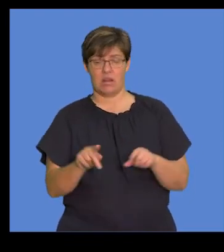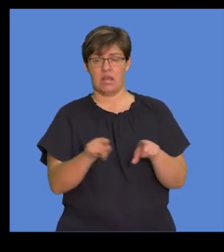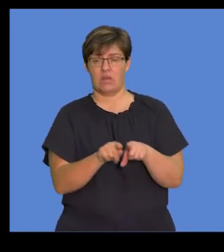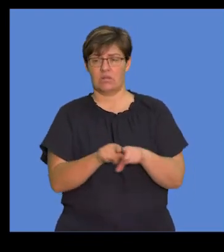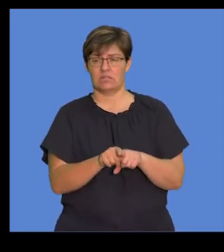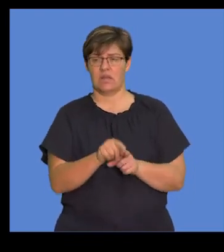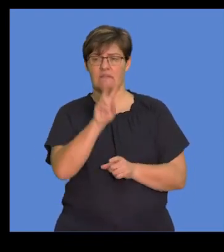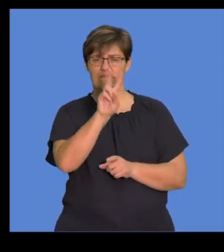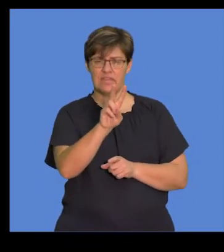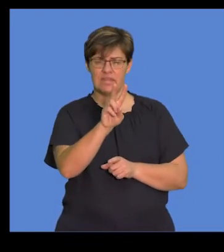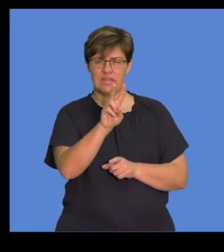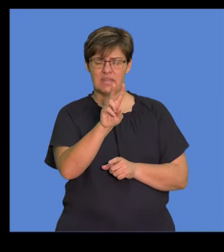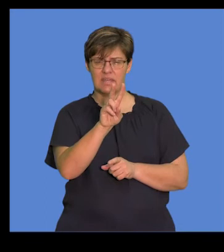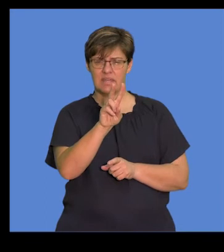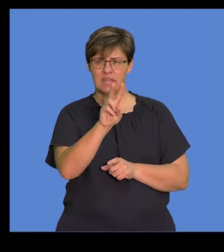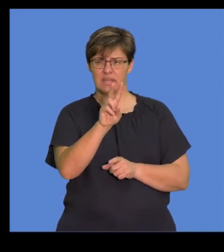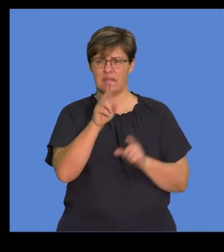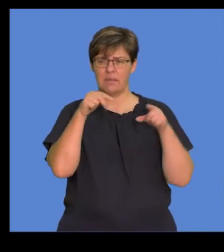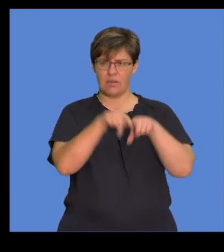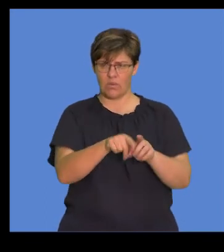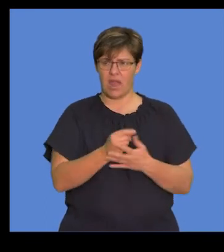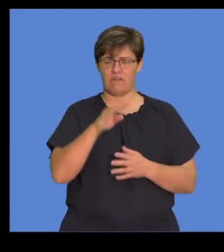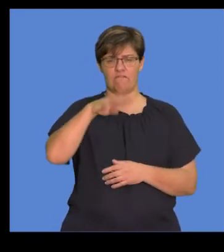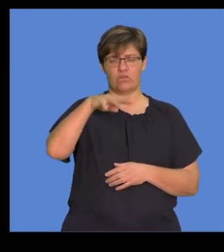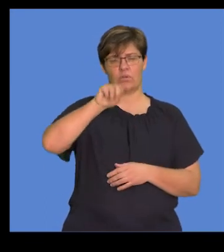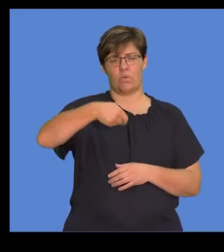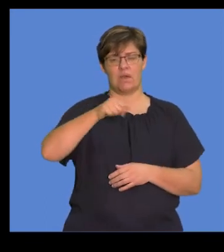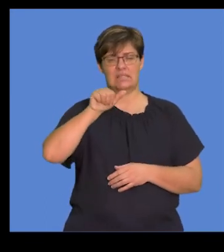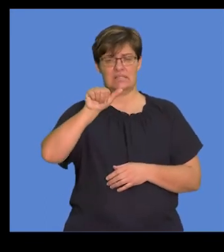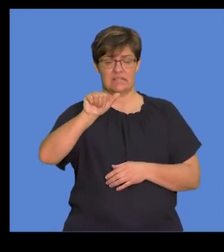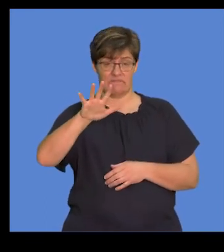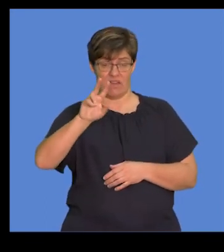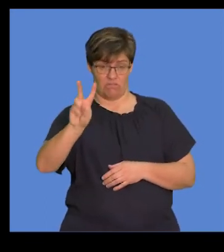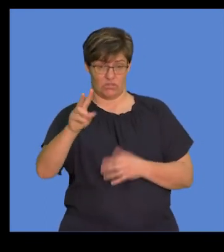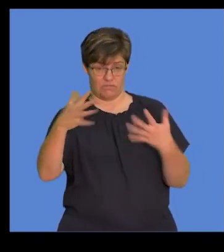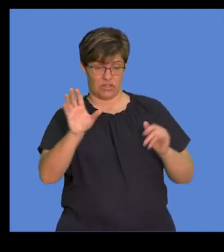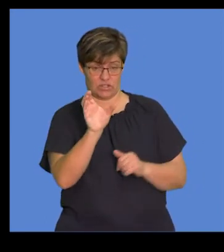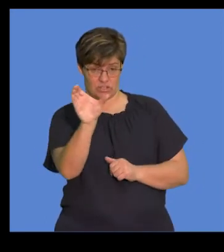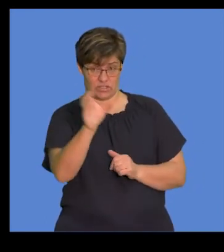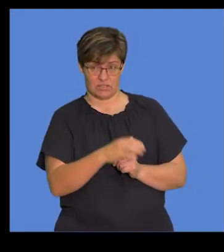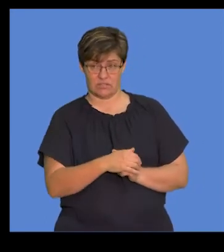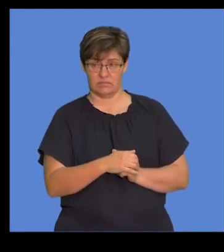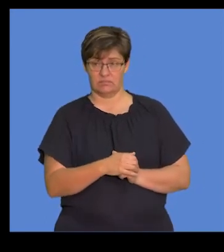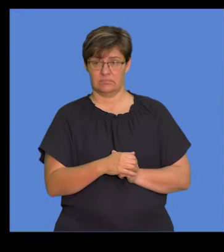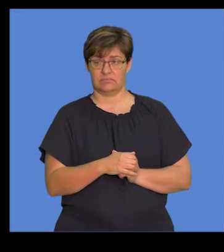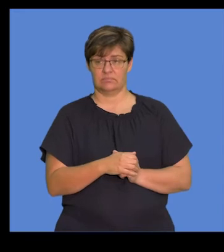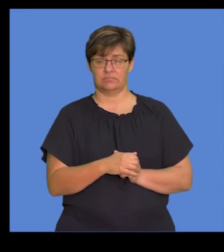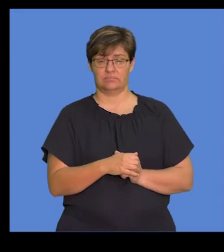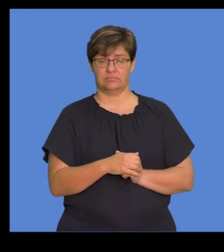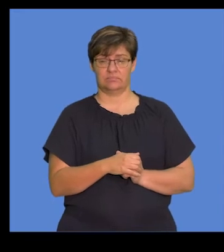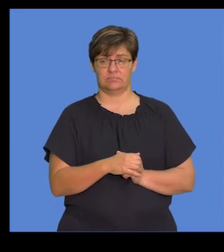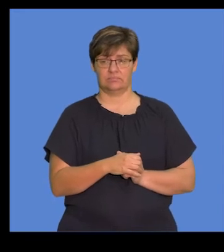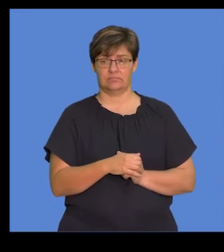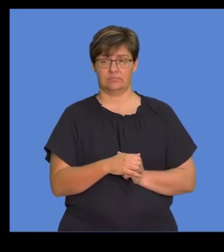parallel. We managed to get a value of 14,65 volts, right? So that's